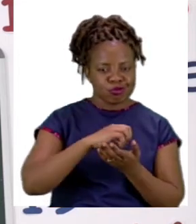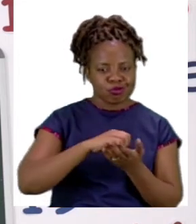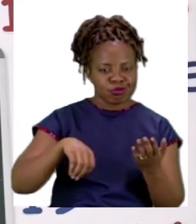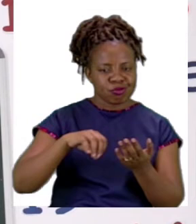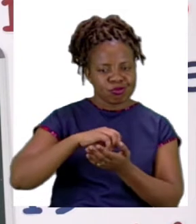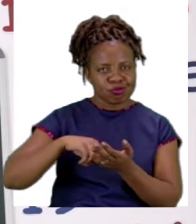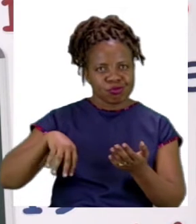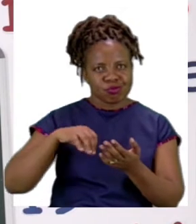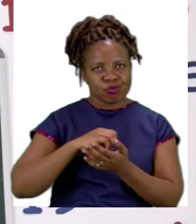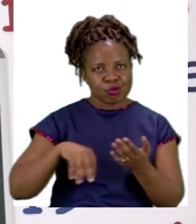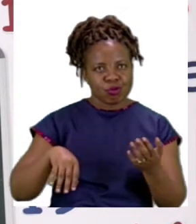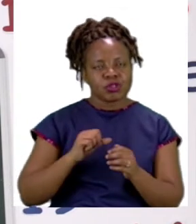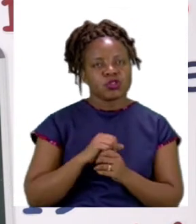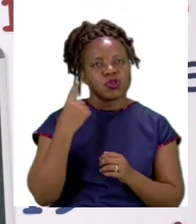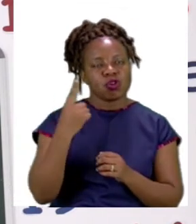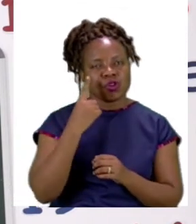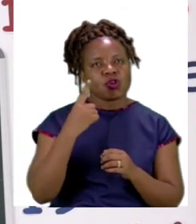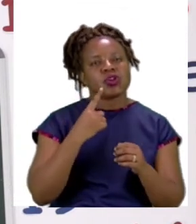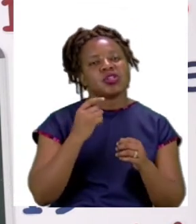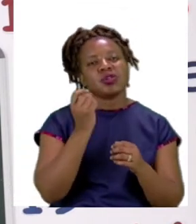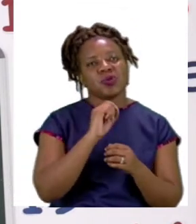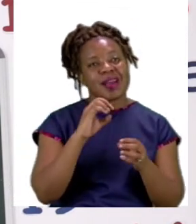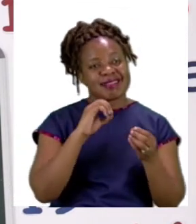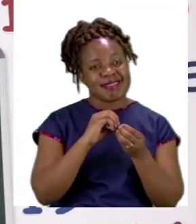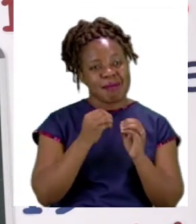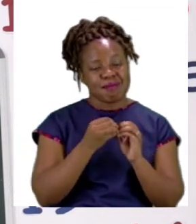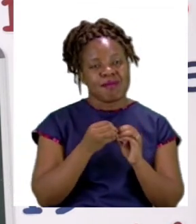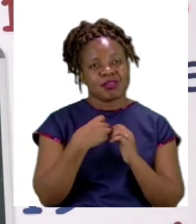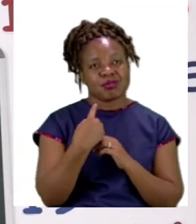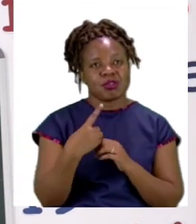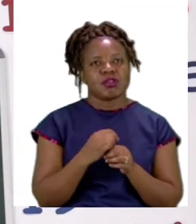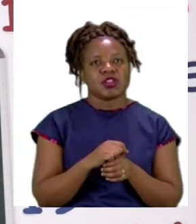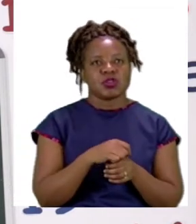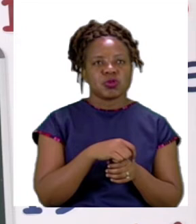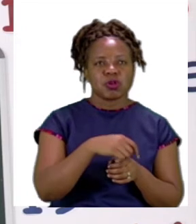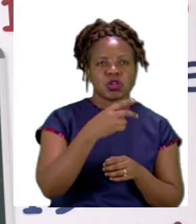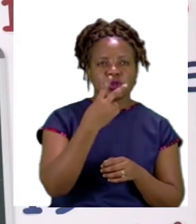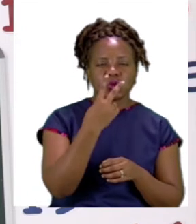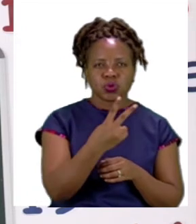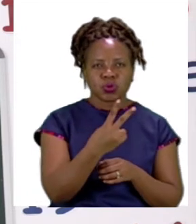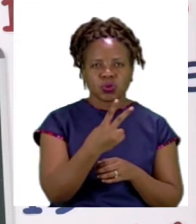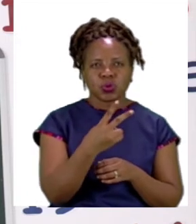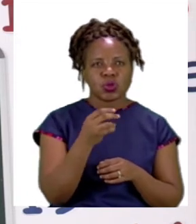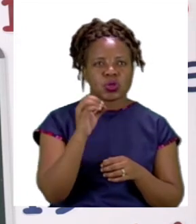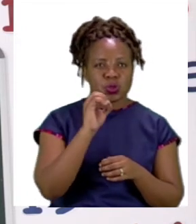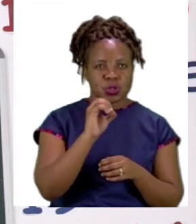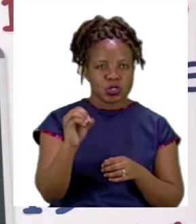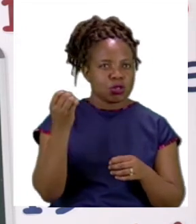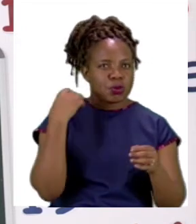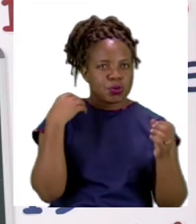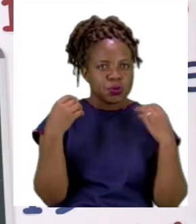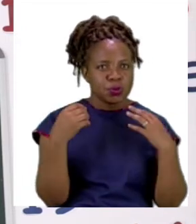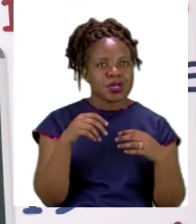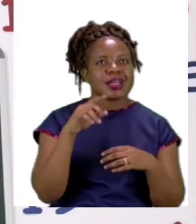with the 2, and then we ignore our zeros. And then we also ignore the plus